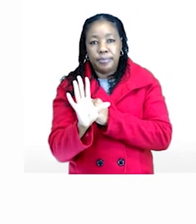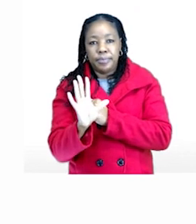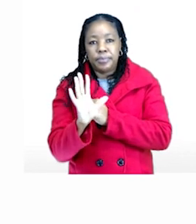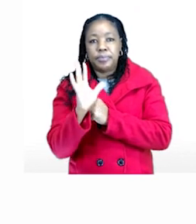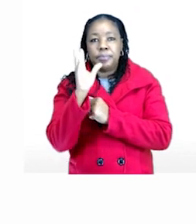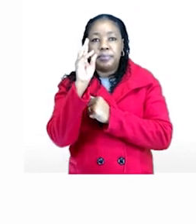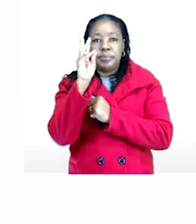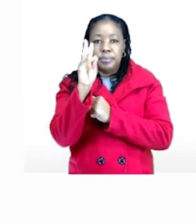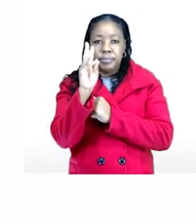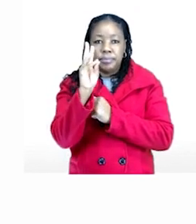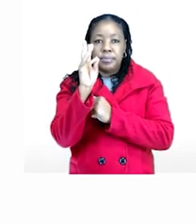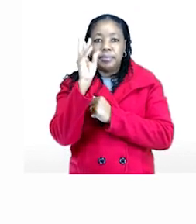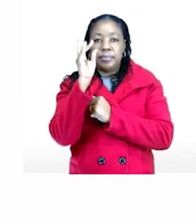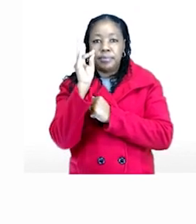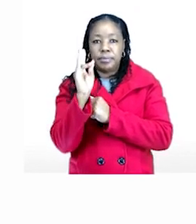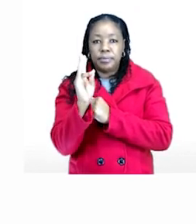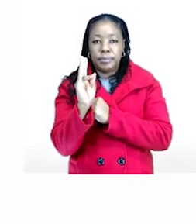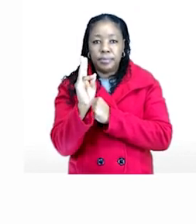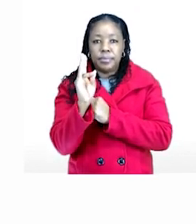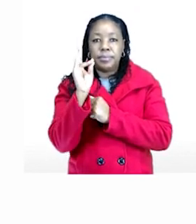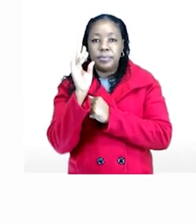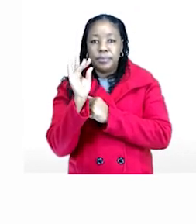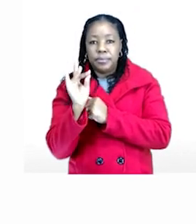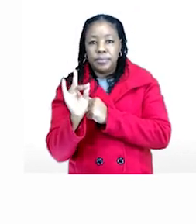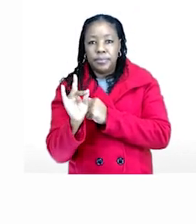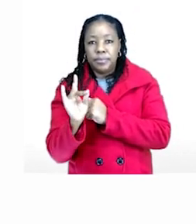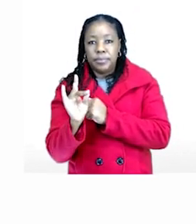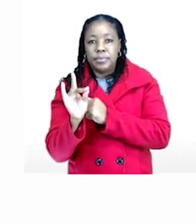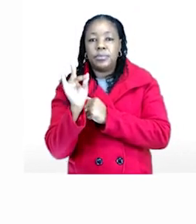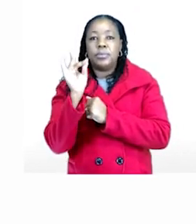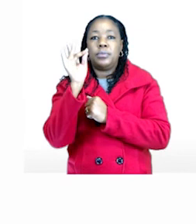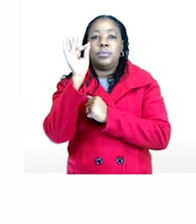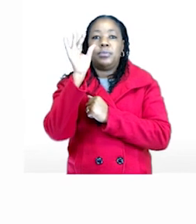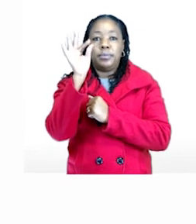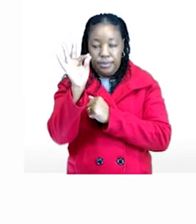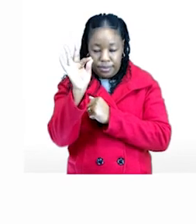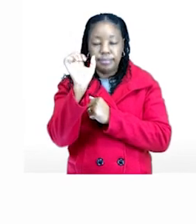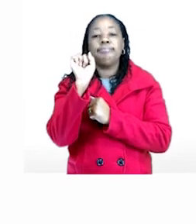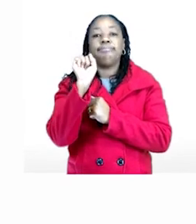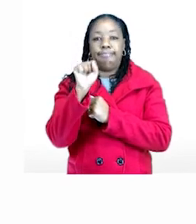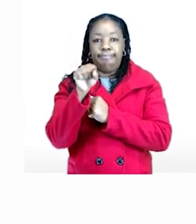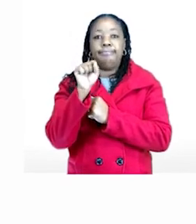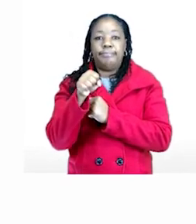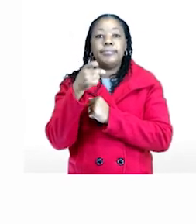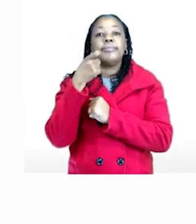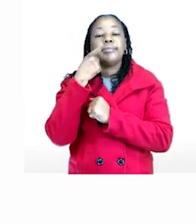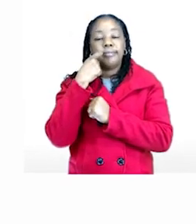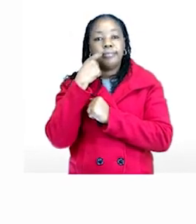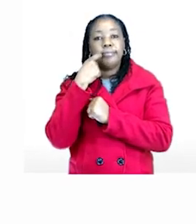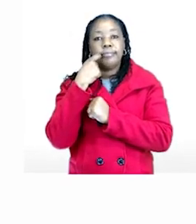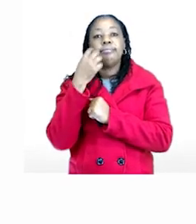5, 6, 7, 8, 9. Well